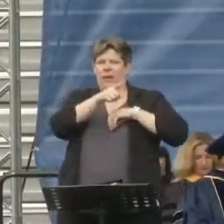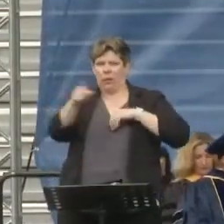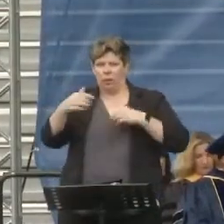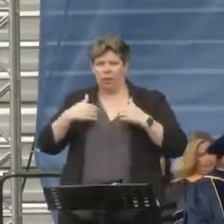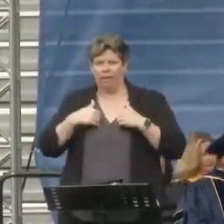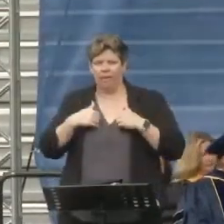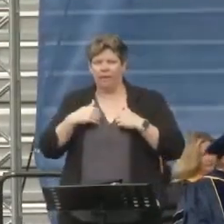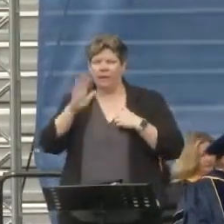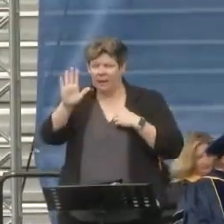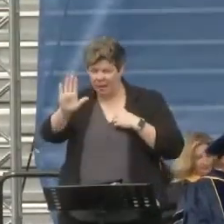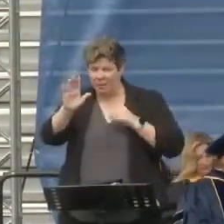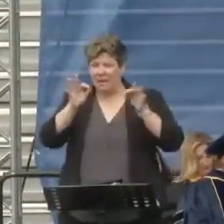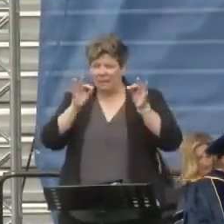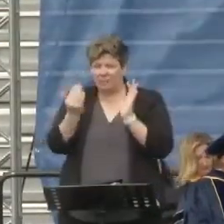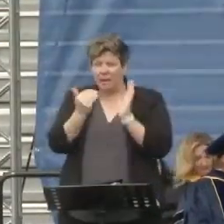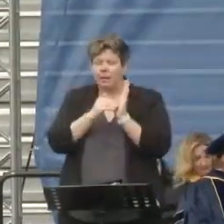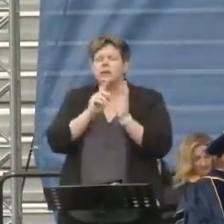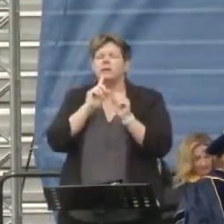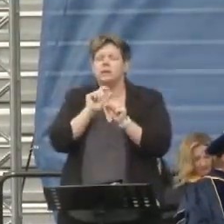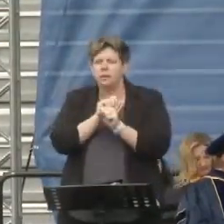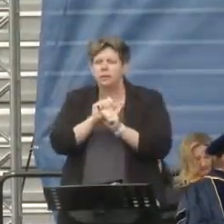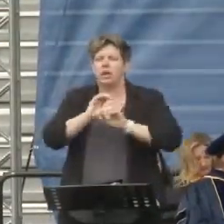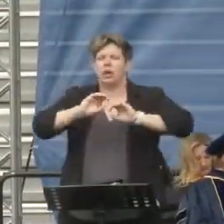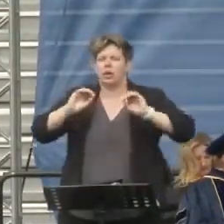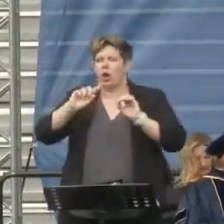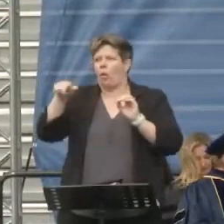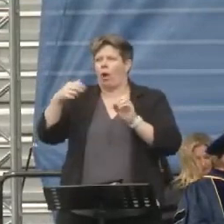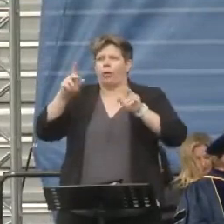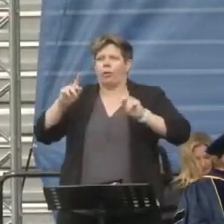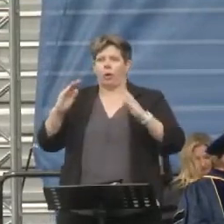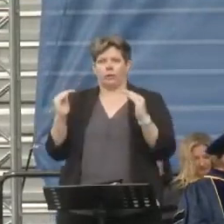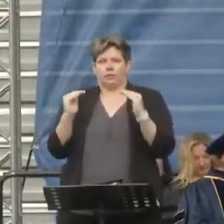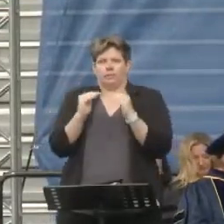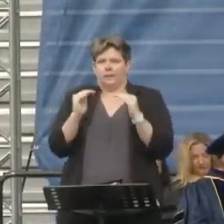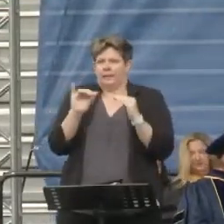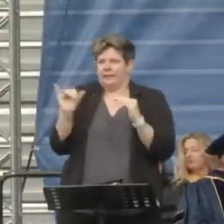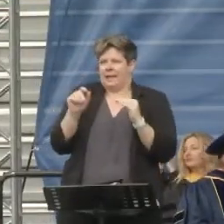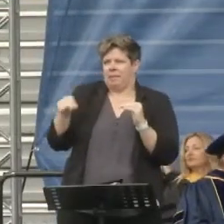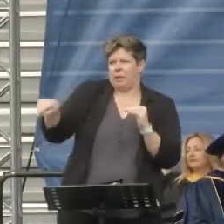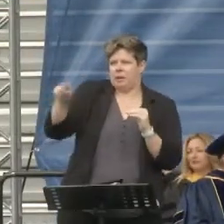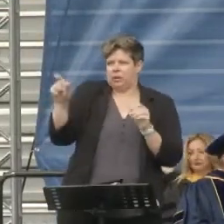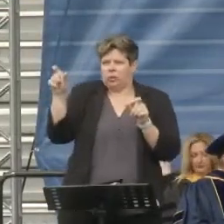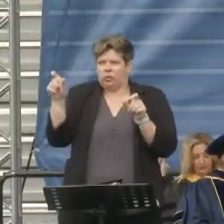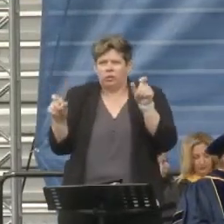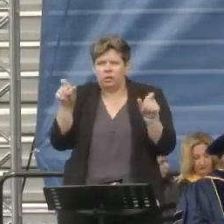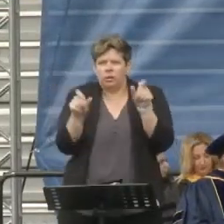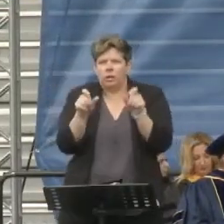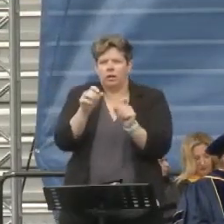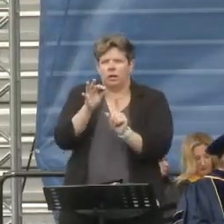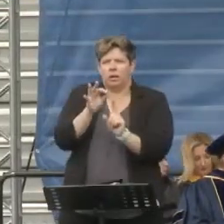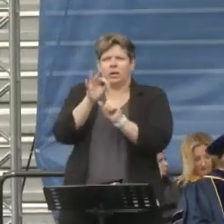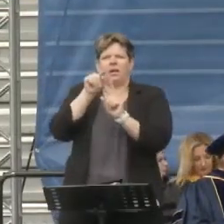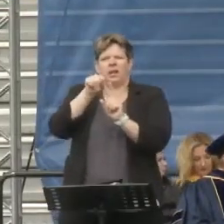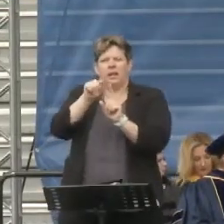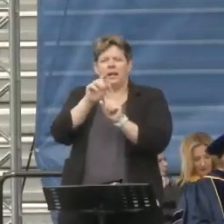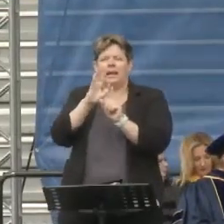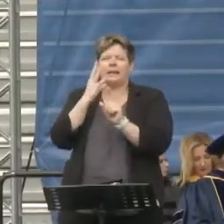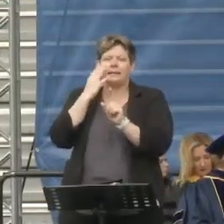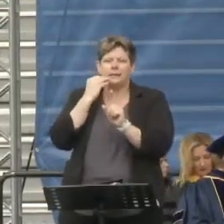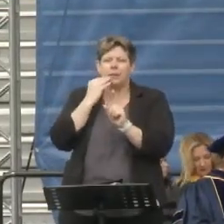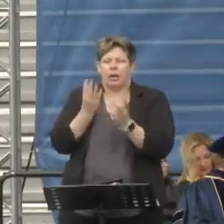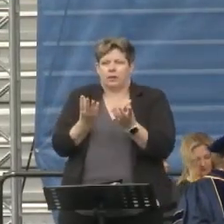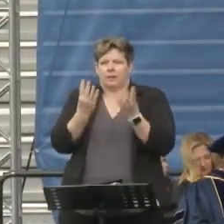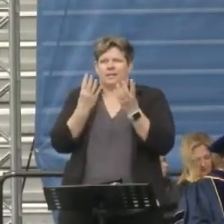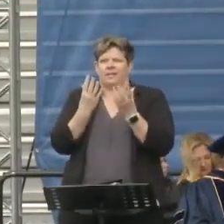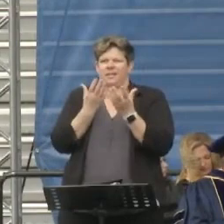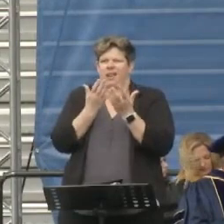more time. There is literally no one in the world who has the experiences and gifts that